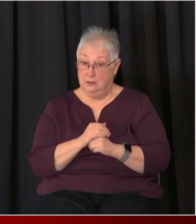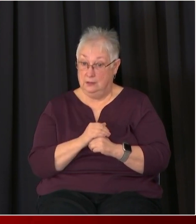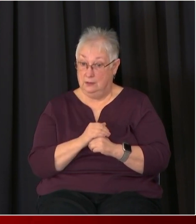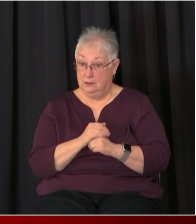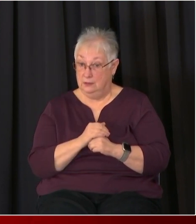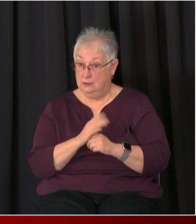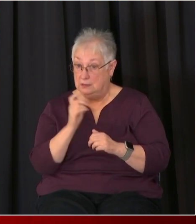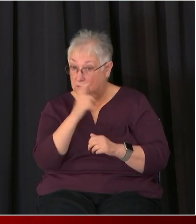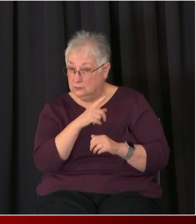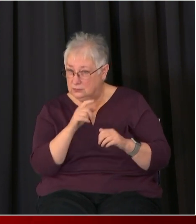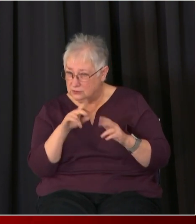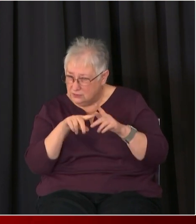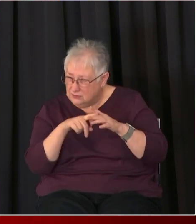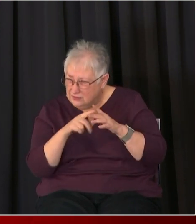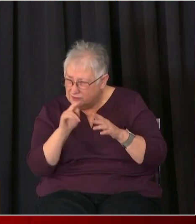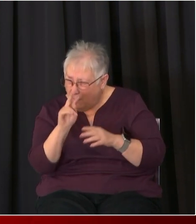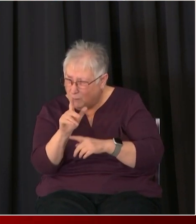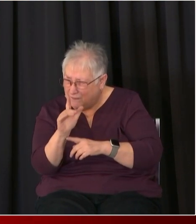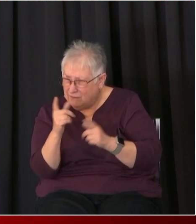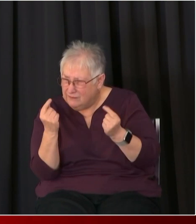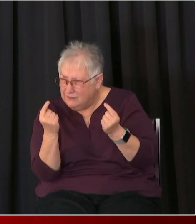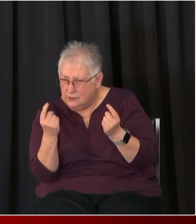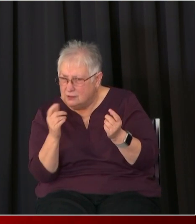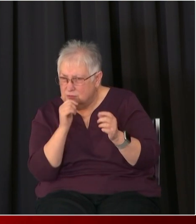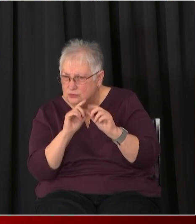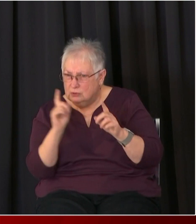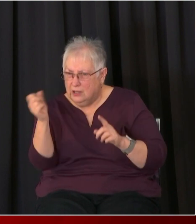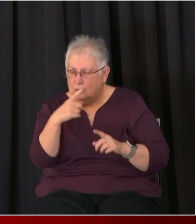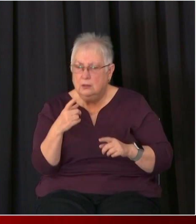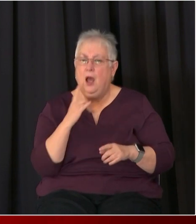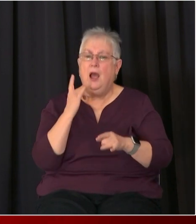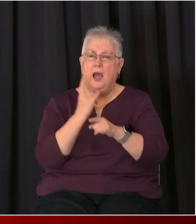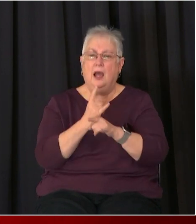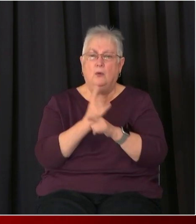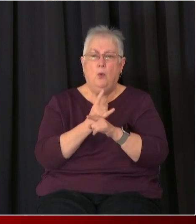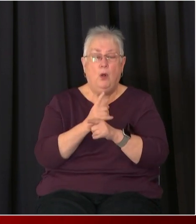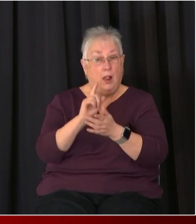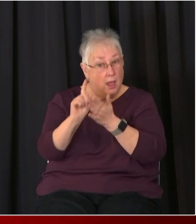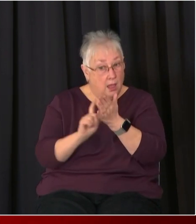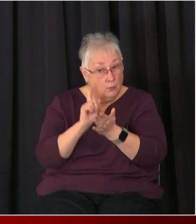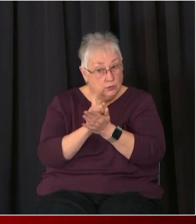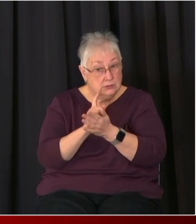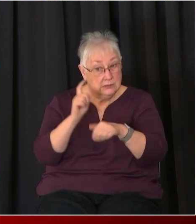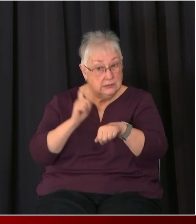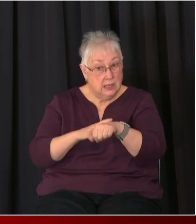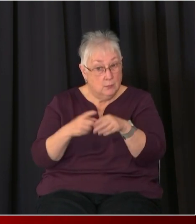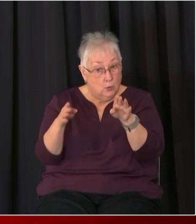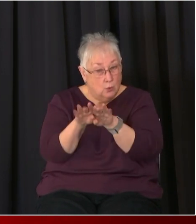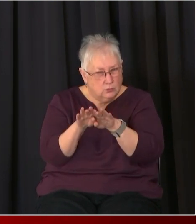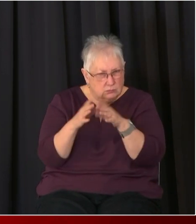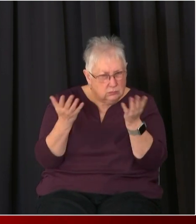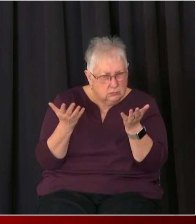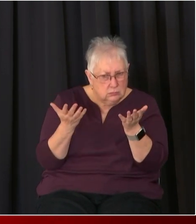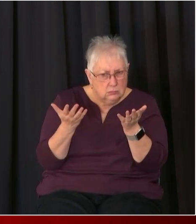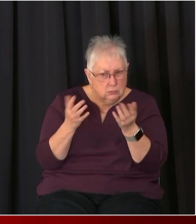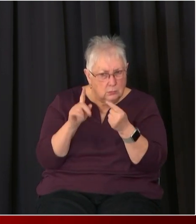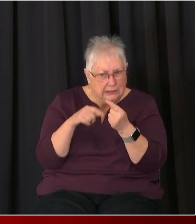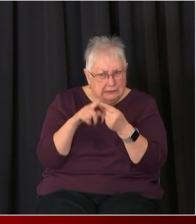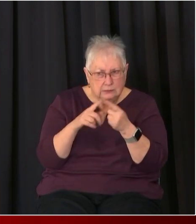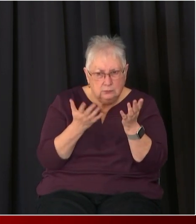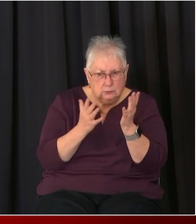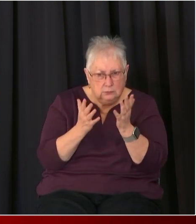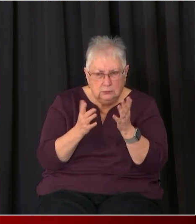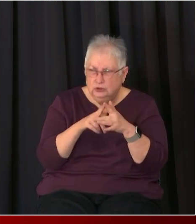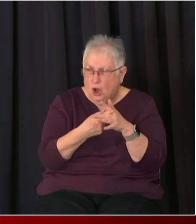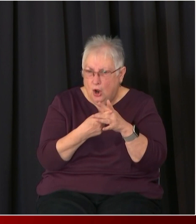limitation and the alcohol sales limitation, I should say, goes into effect this Wednesday. The capacity limitation will